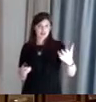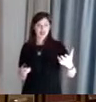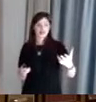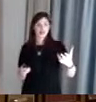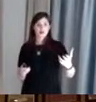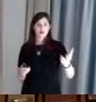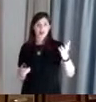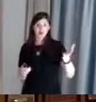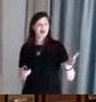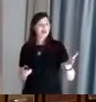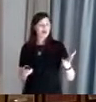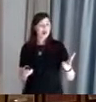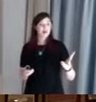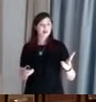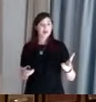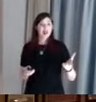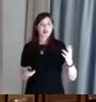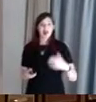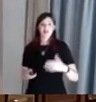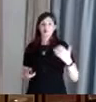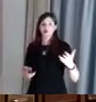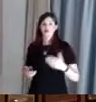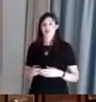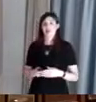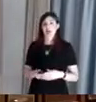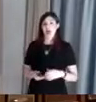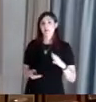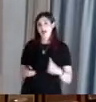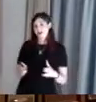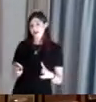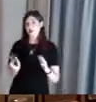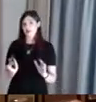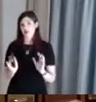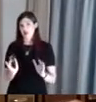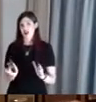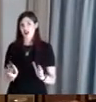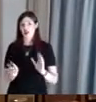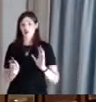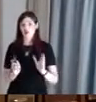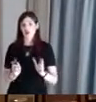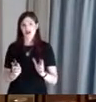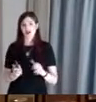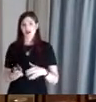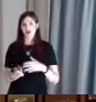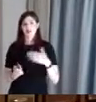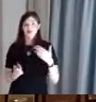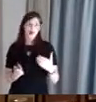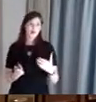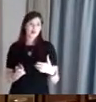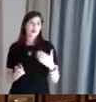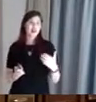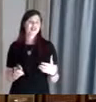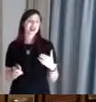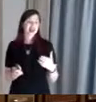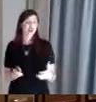and decisions, they will get their payment. In fact, in 2017, a massive ransomware attack called WannaCry disrupted